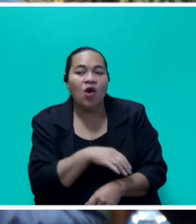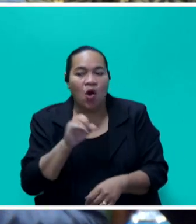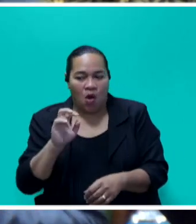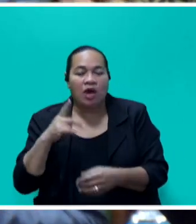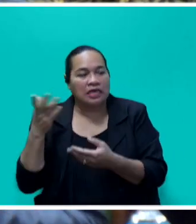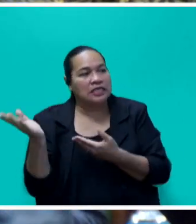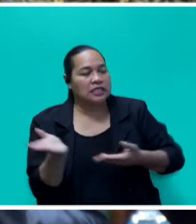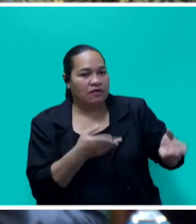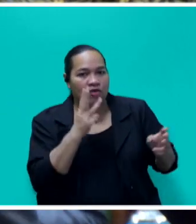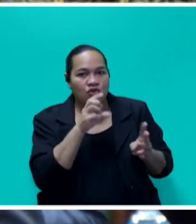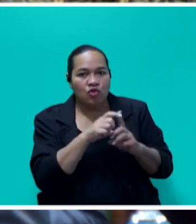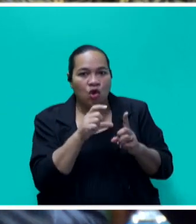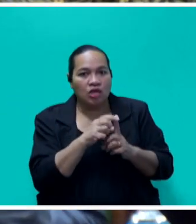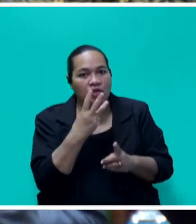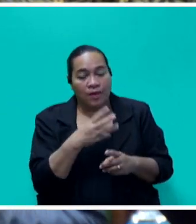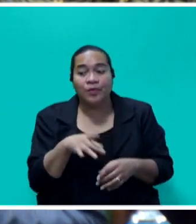for jobs abroad.